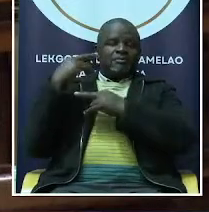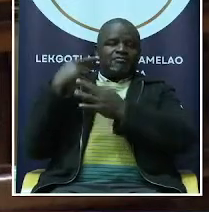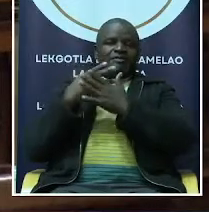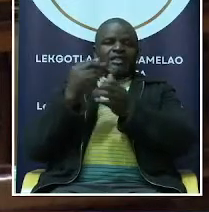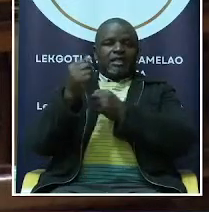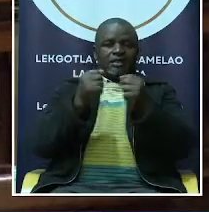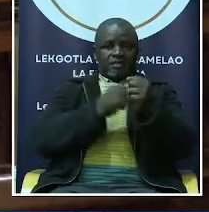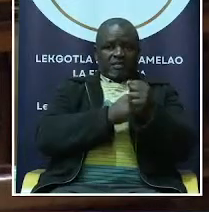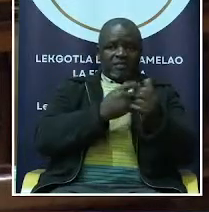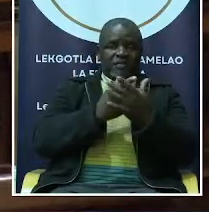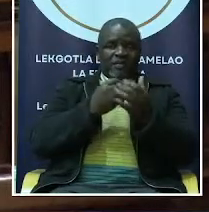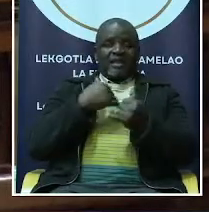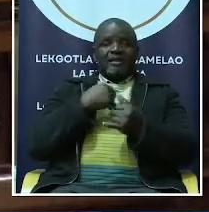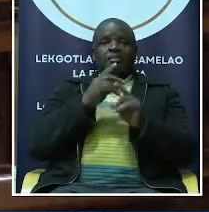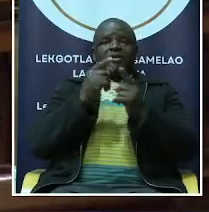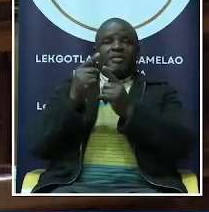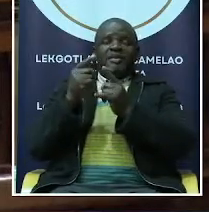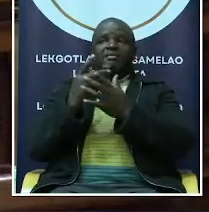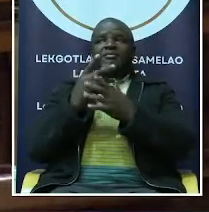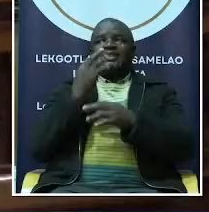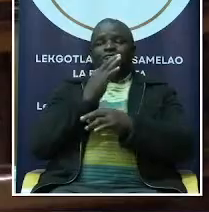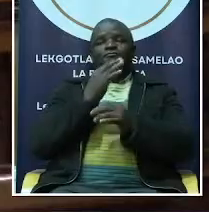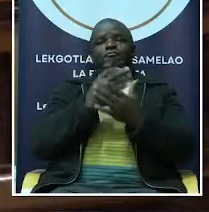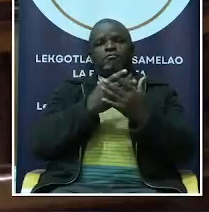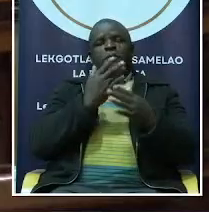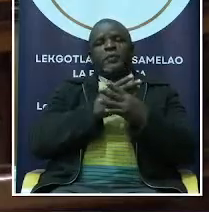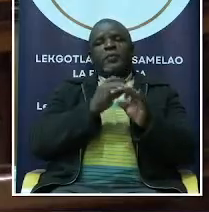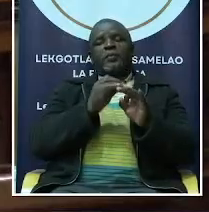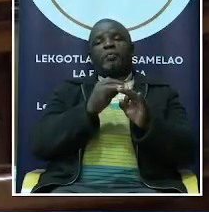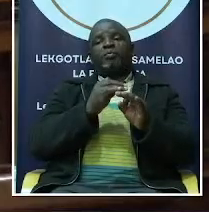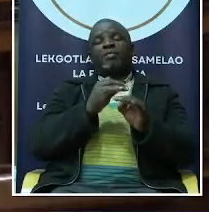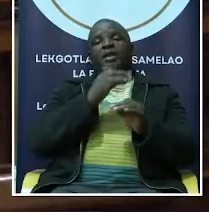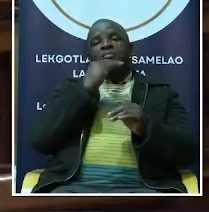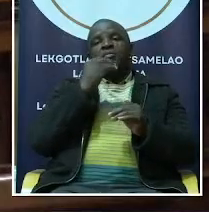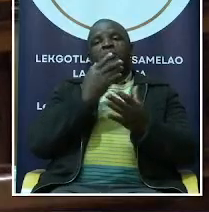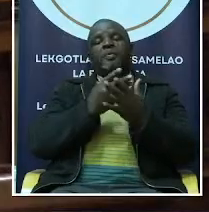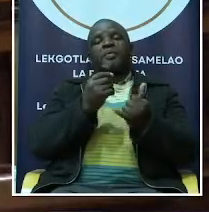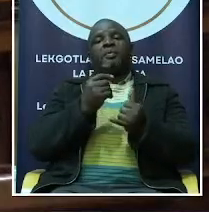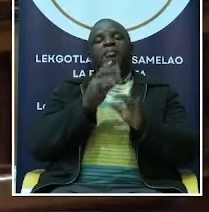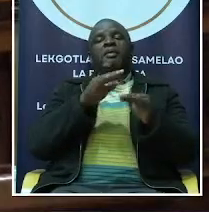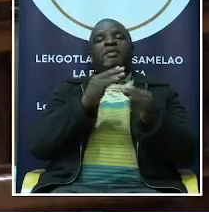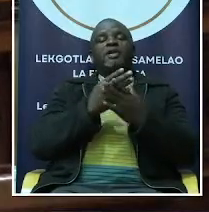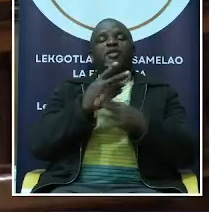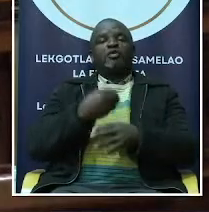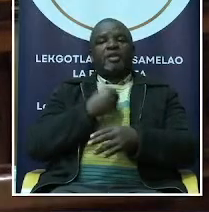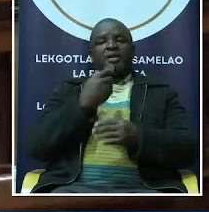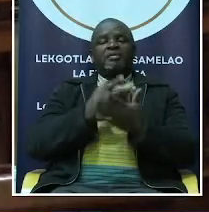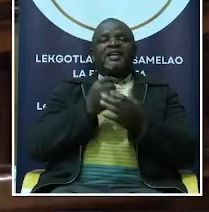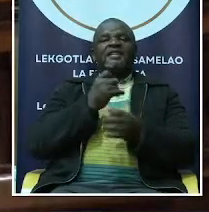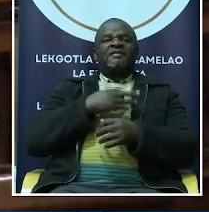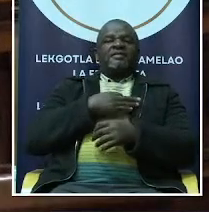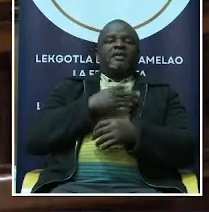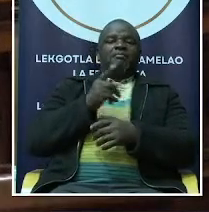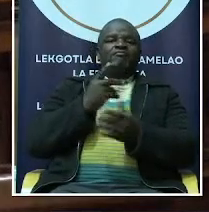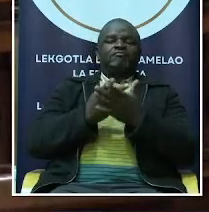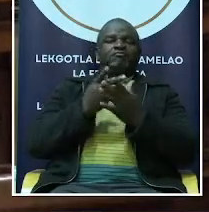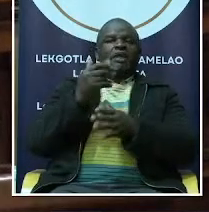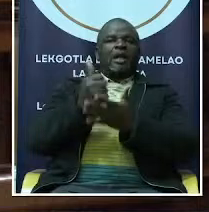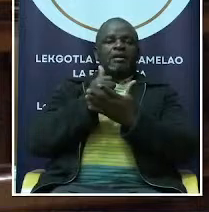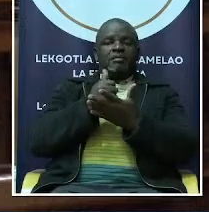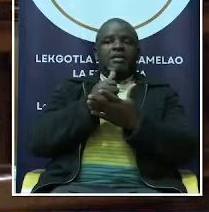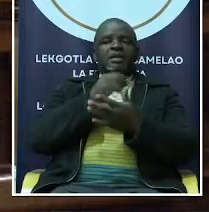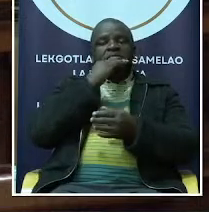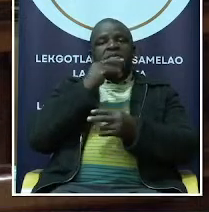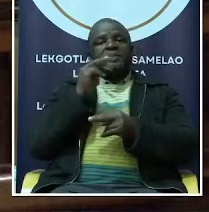departments perceiving themselves as effective while the public/youth feels that they are ineffective. And this has been seen